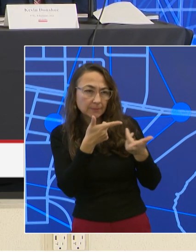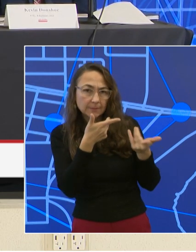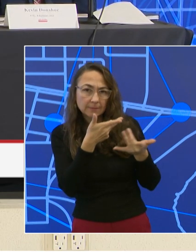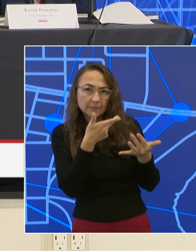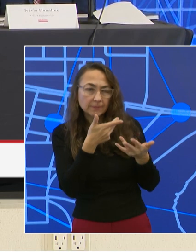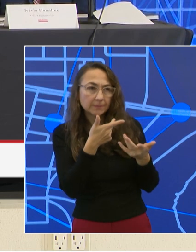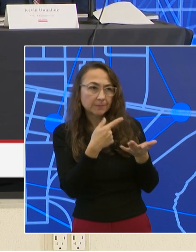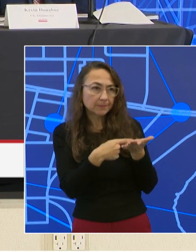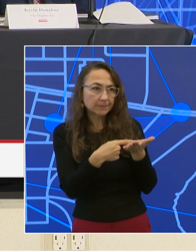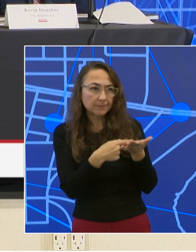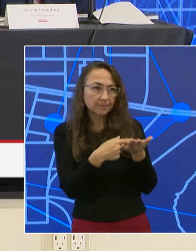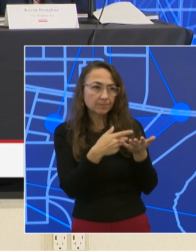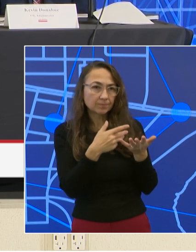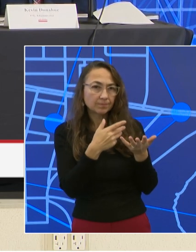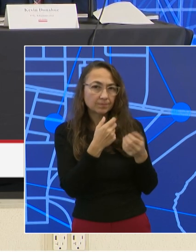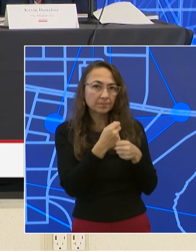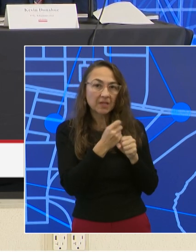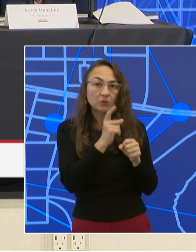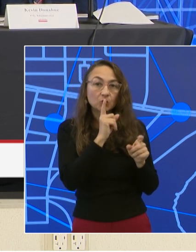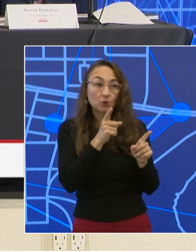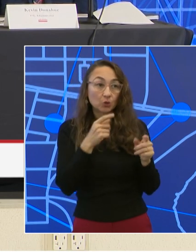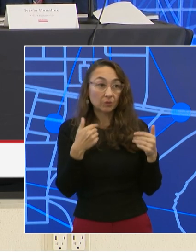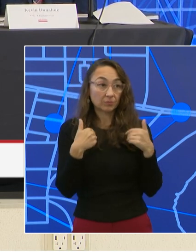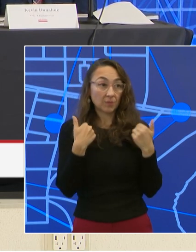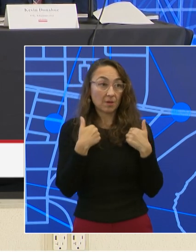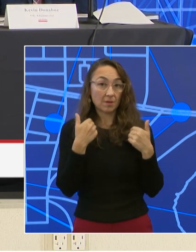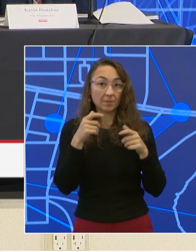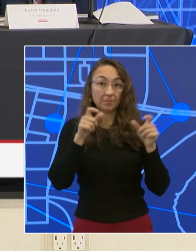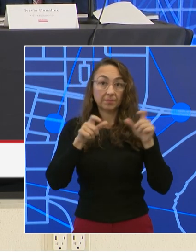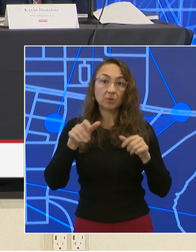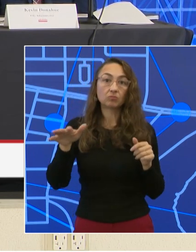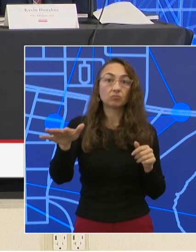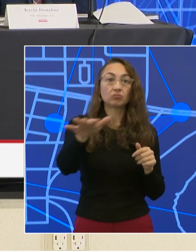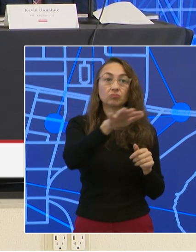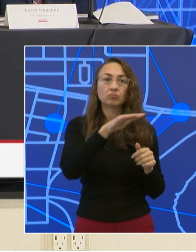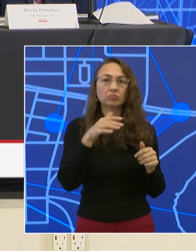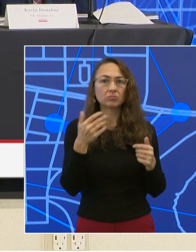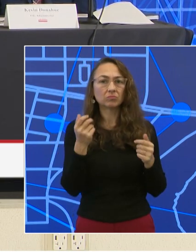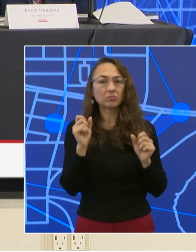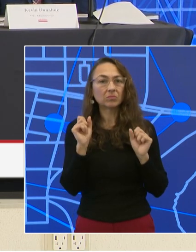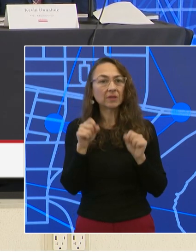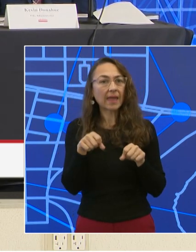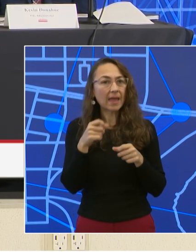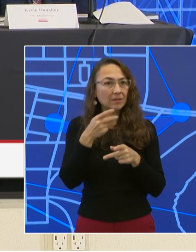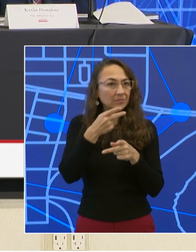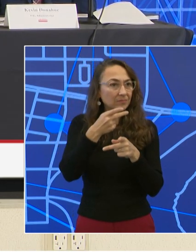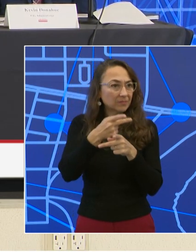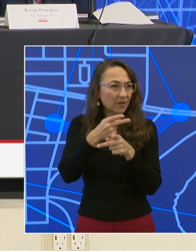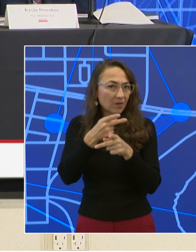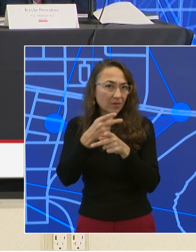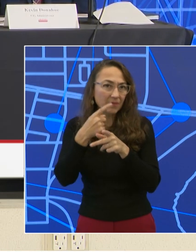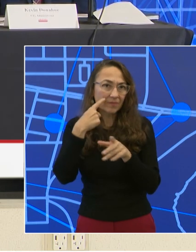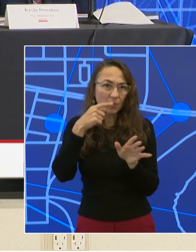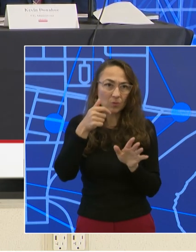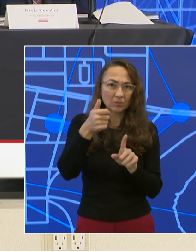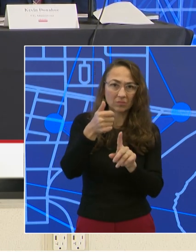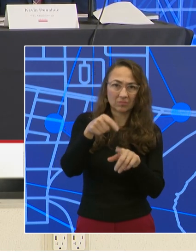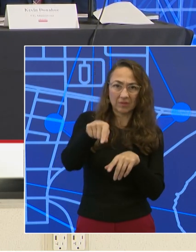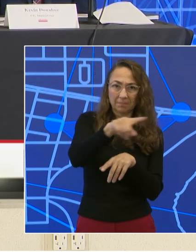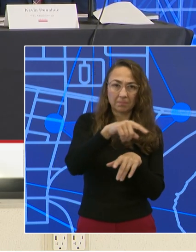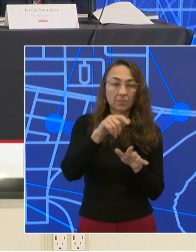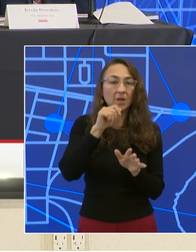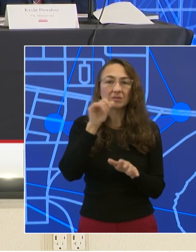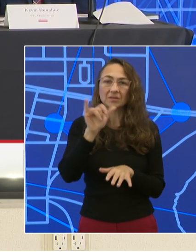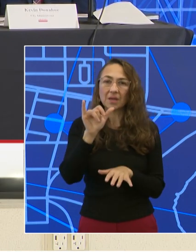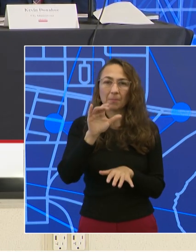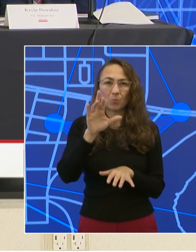placing our young people in spaces where we can care for them and not have them continue to commit these same crimes over and over is our focus.